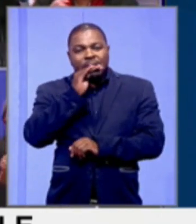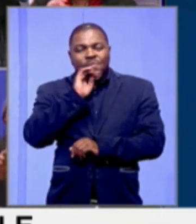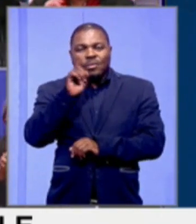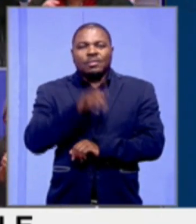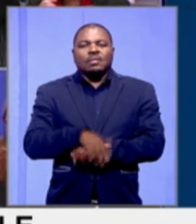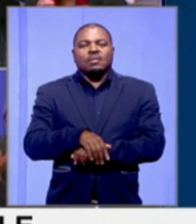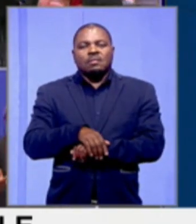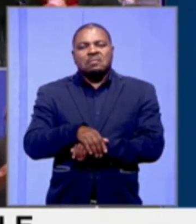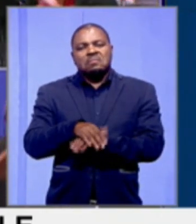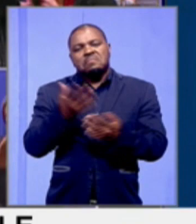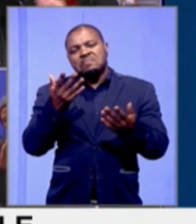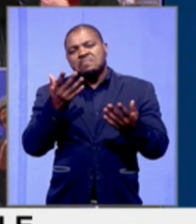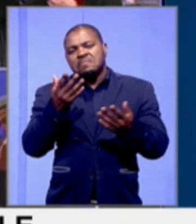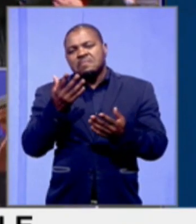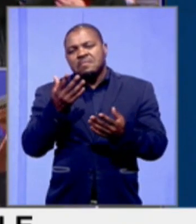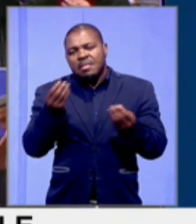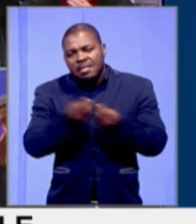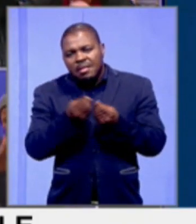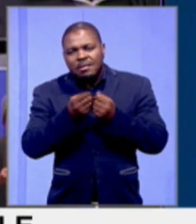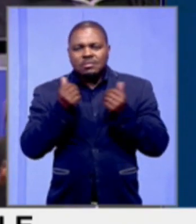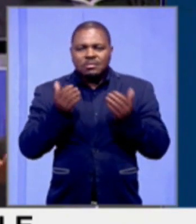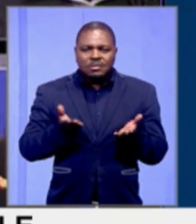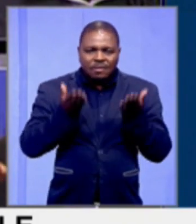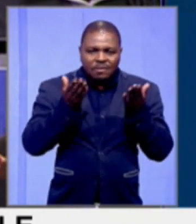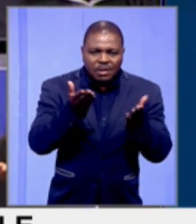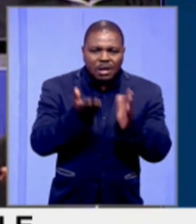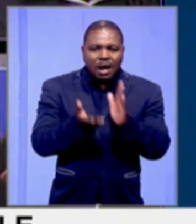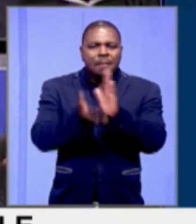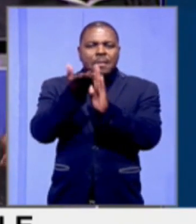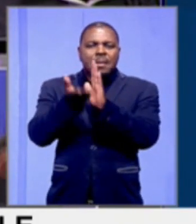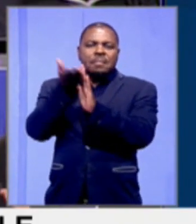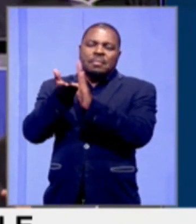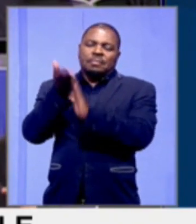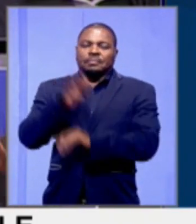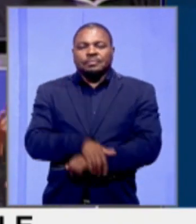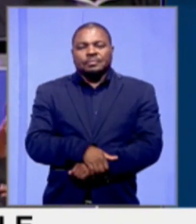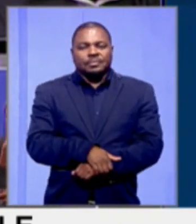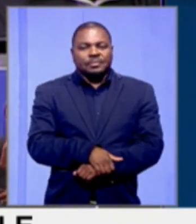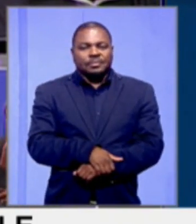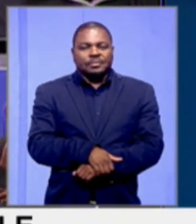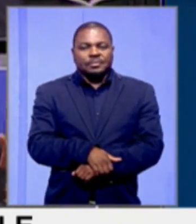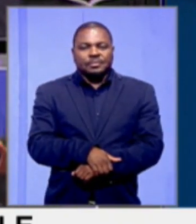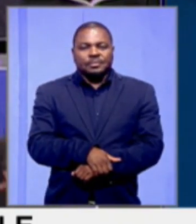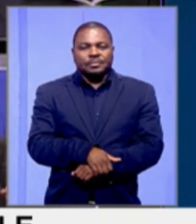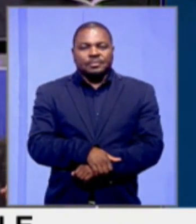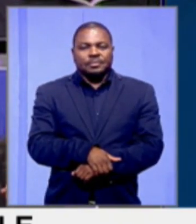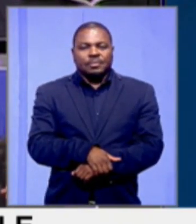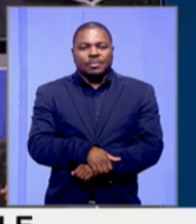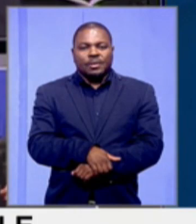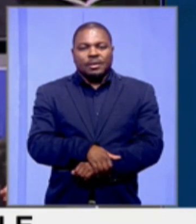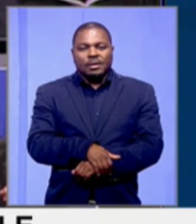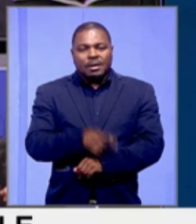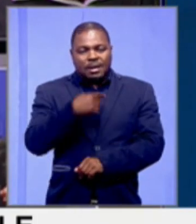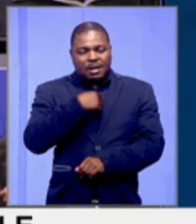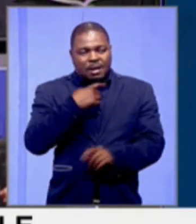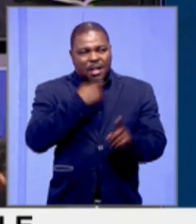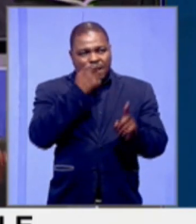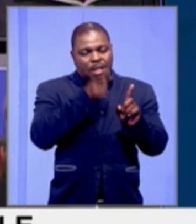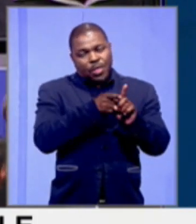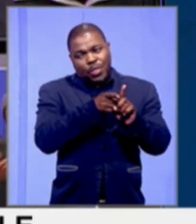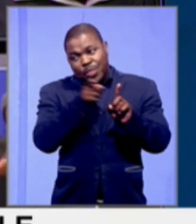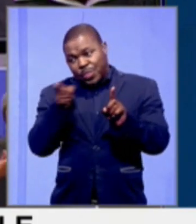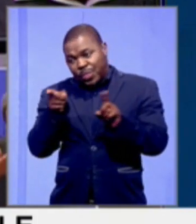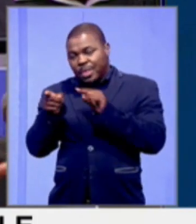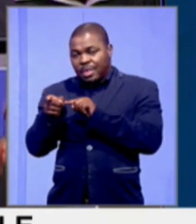increase in prices of goods and services. So let me divert a bit and say to